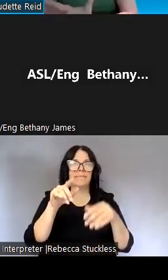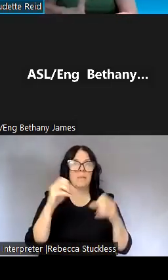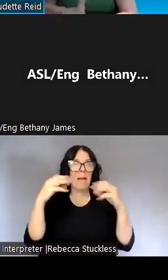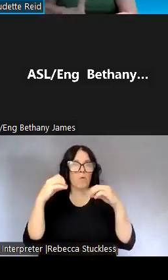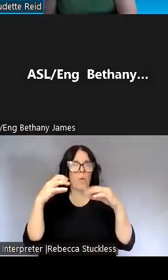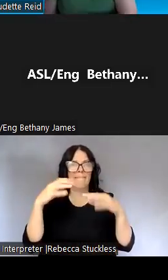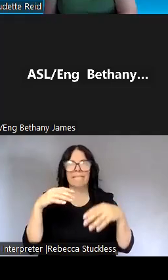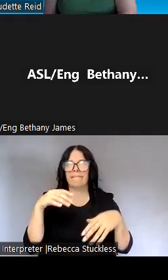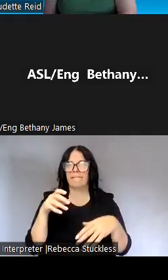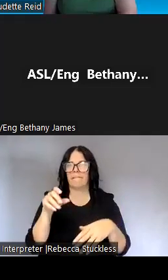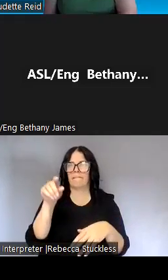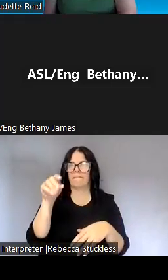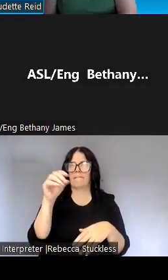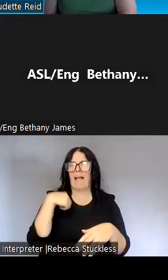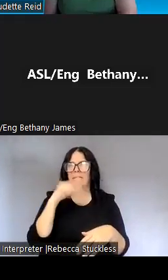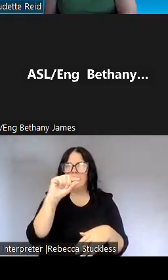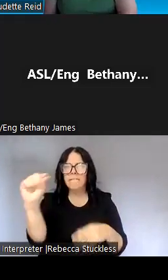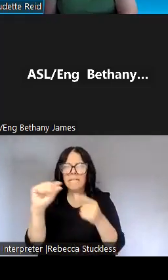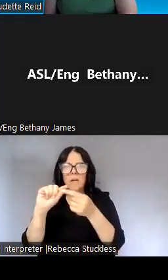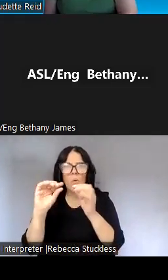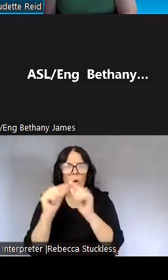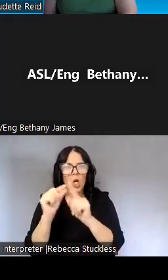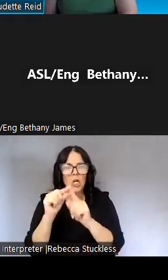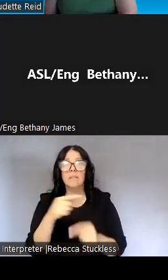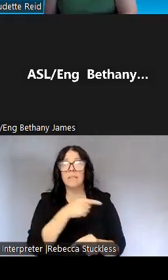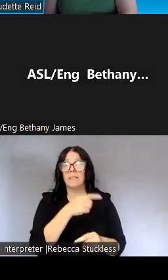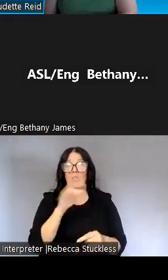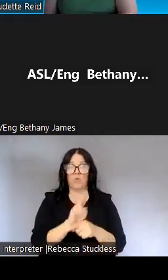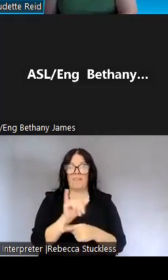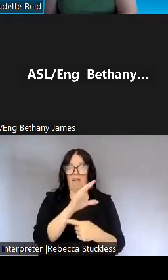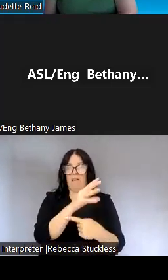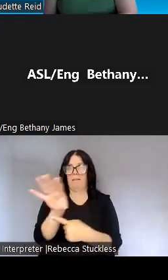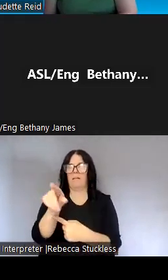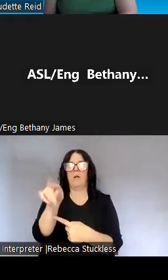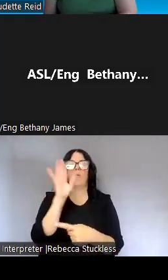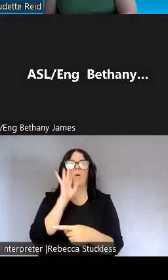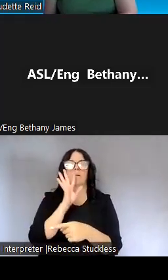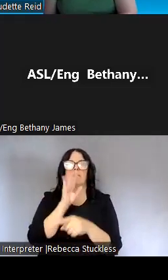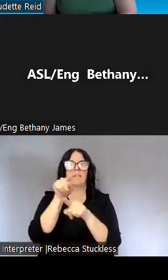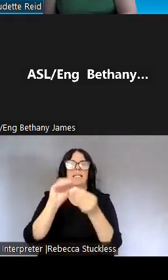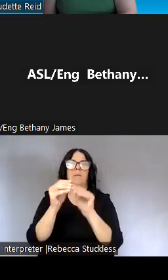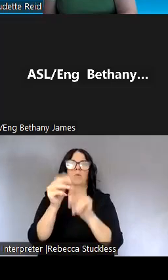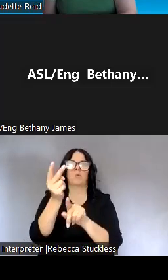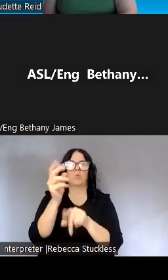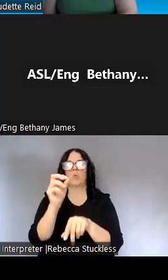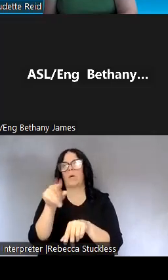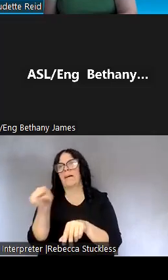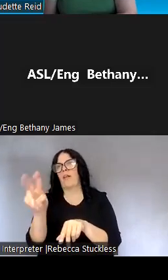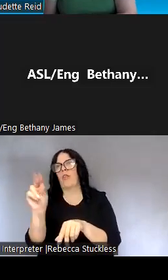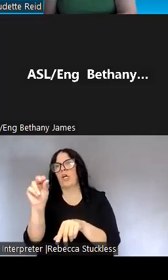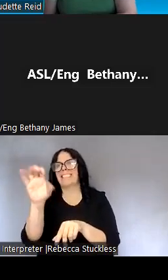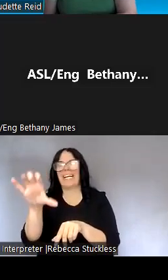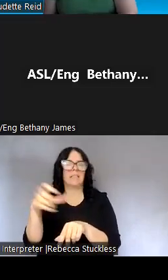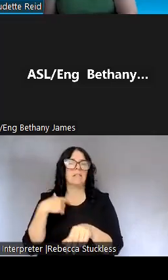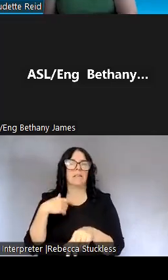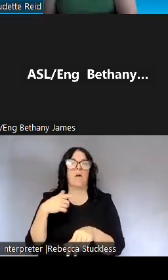it reads them out loud so that you can perform everyday activities. So for iPhones that